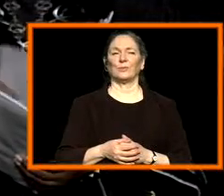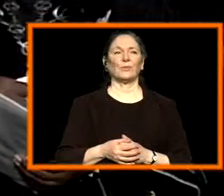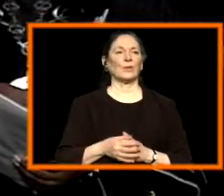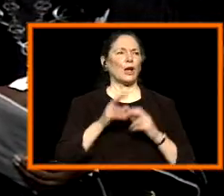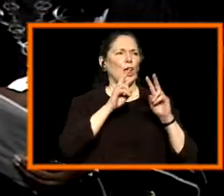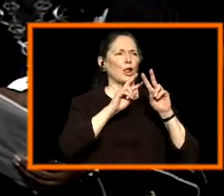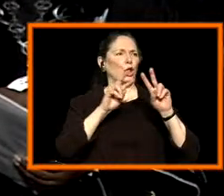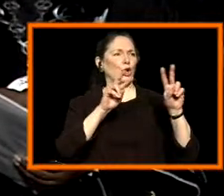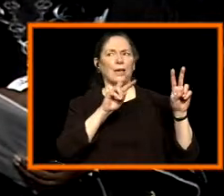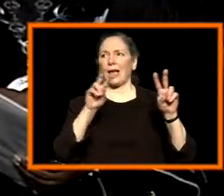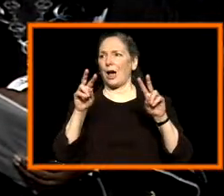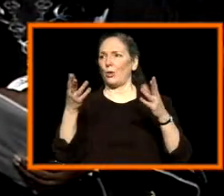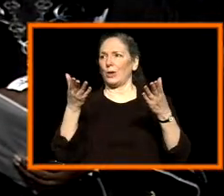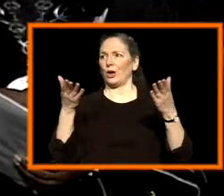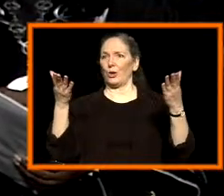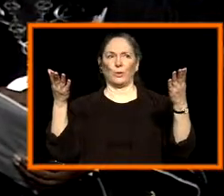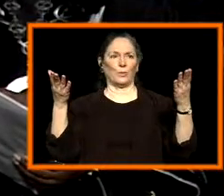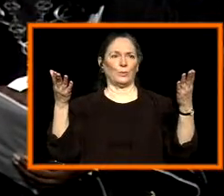looking out here,